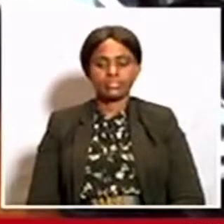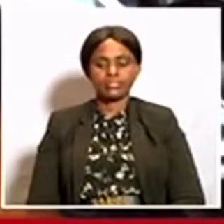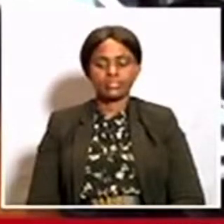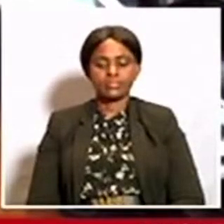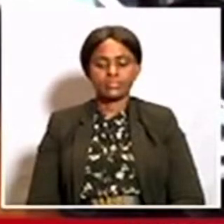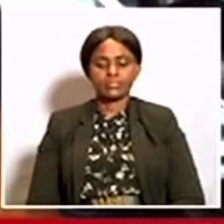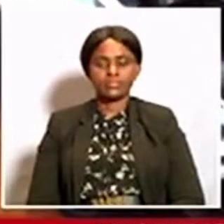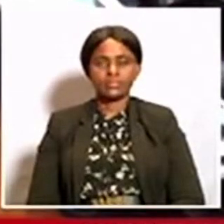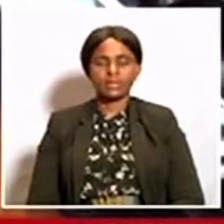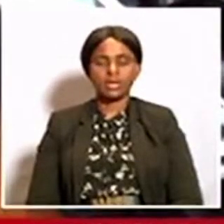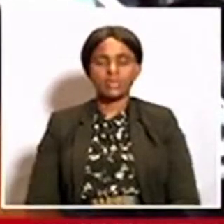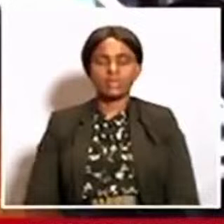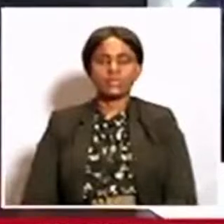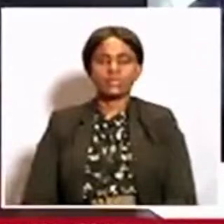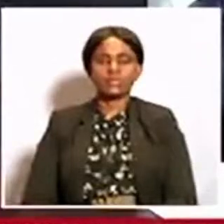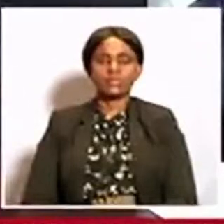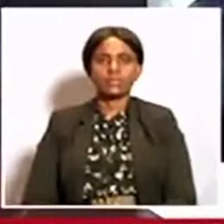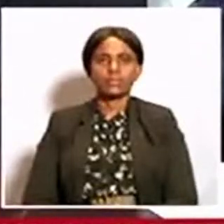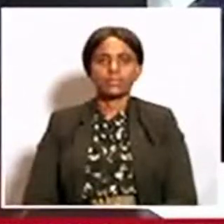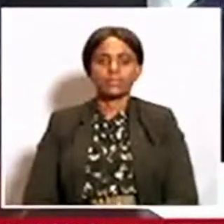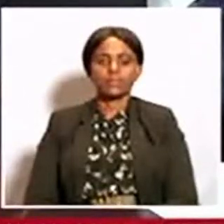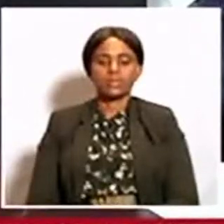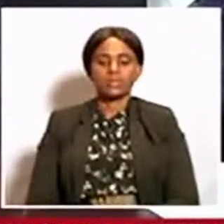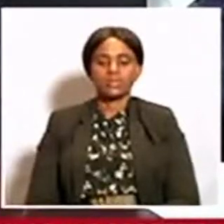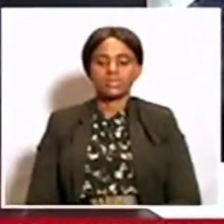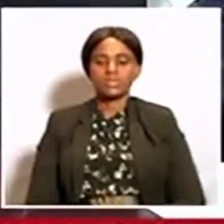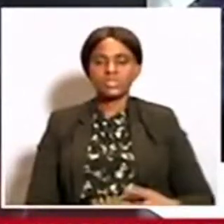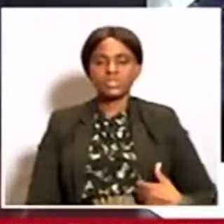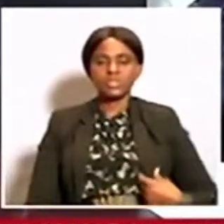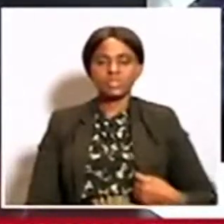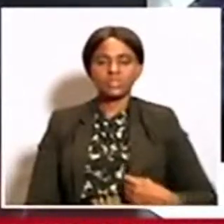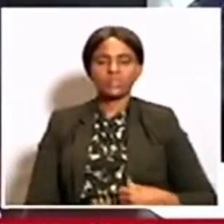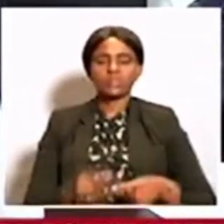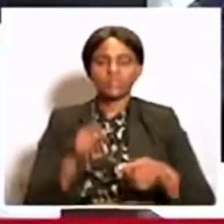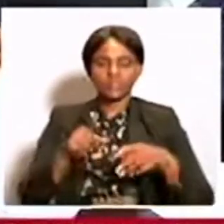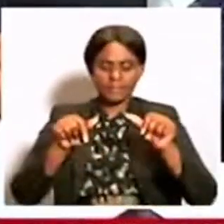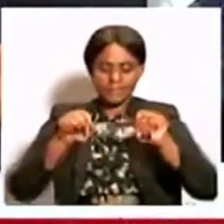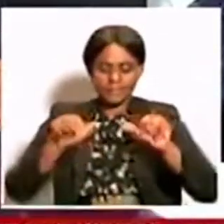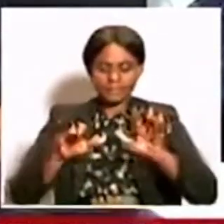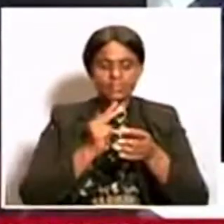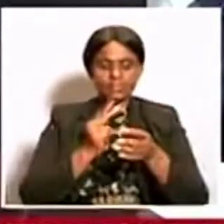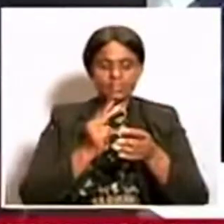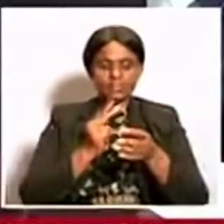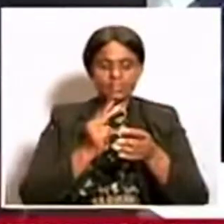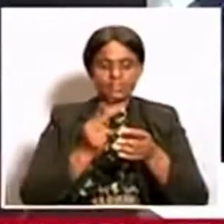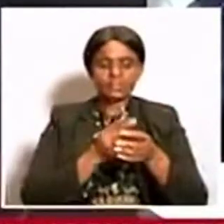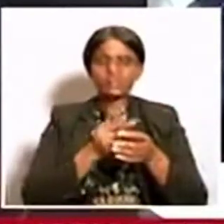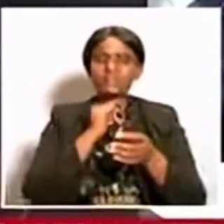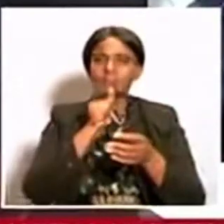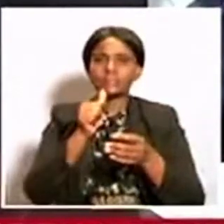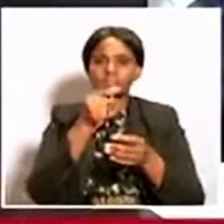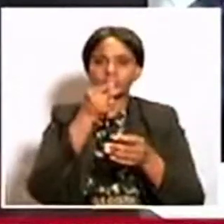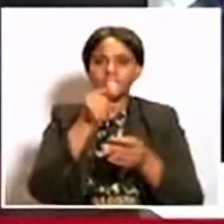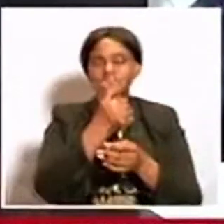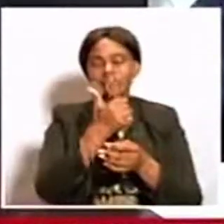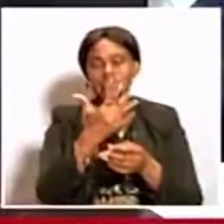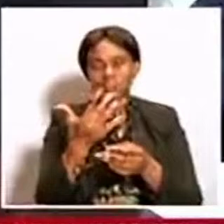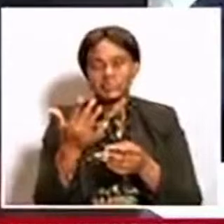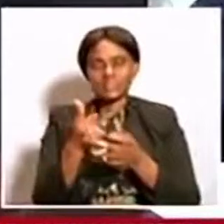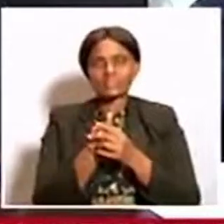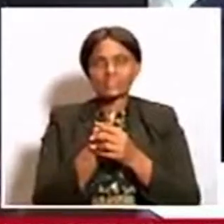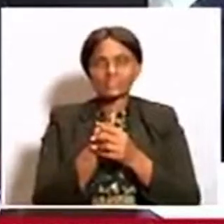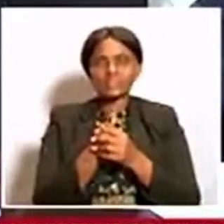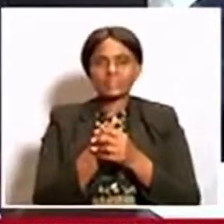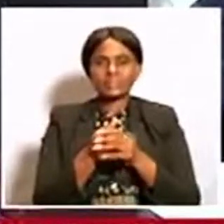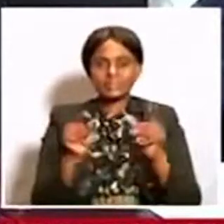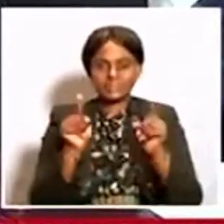This one, Chair, it was not complete in the auditor's report, so we couldn't say anything there.